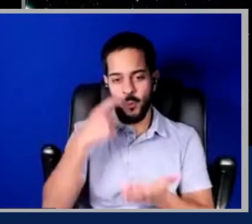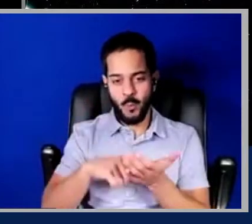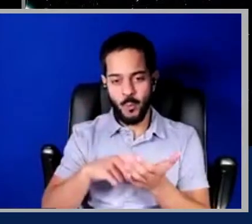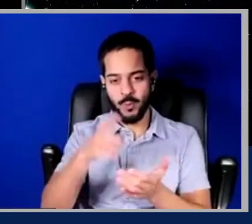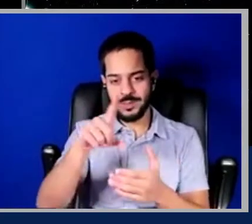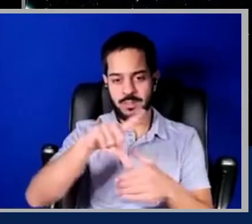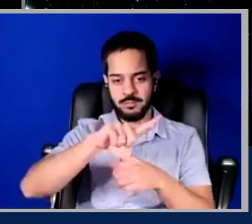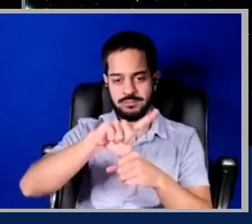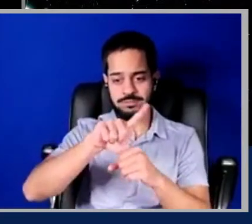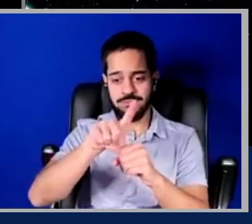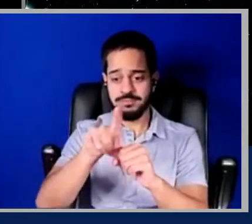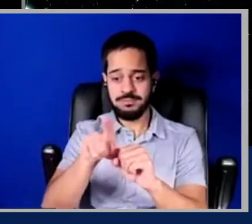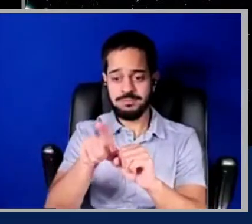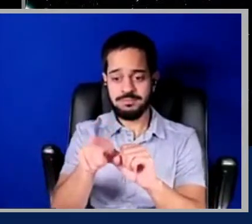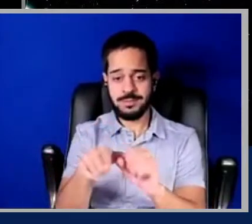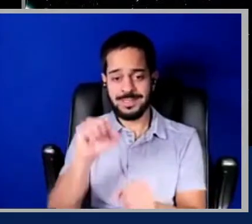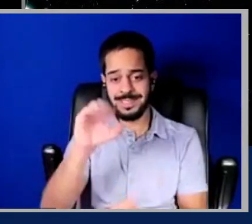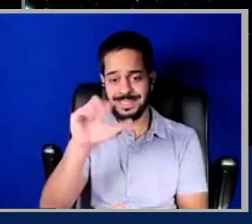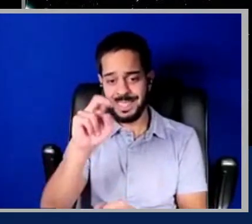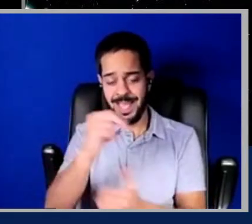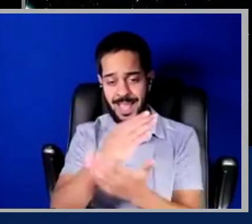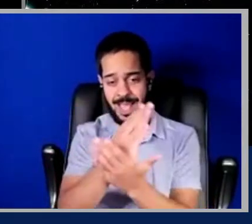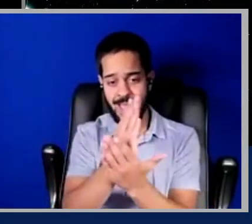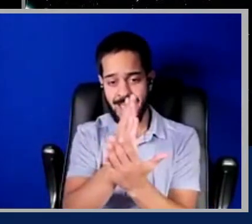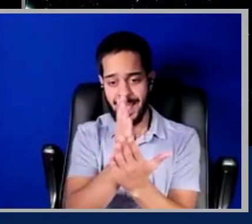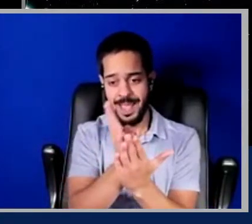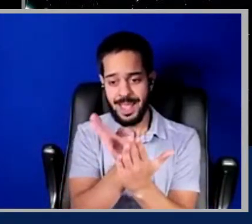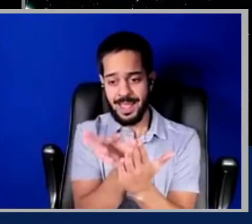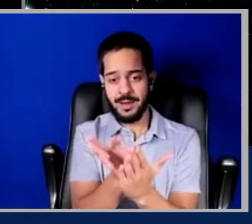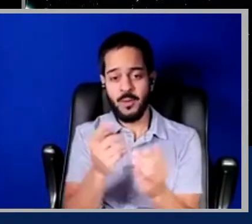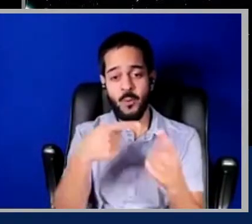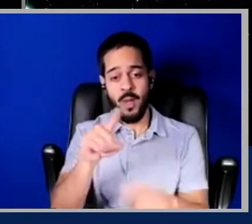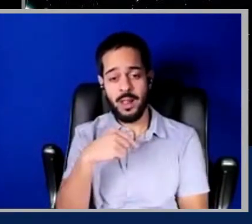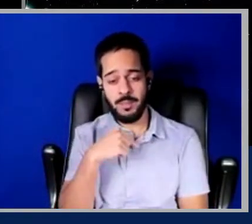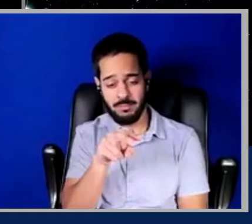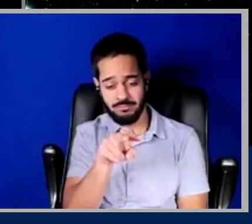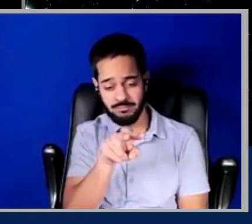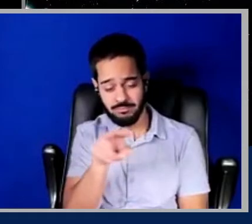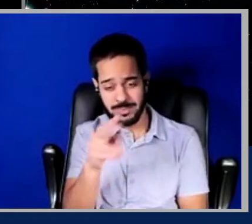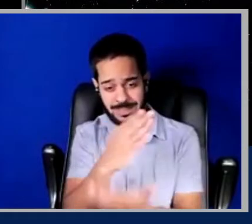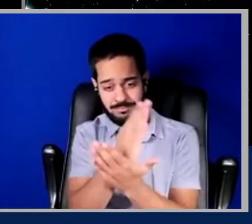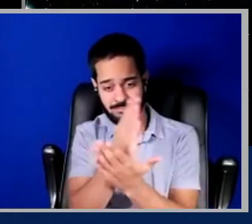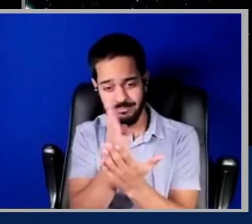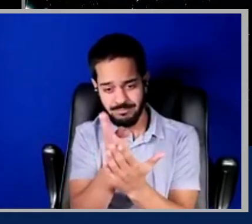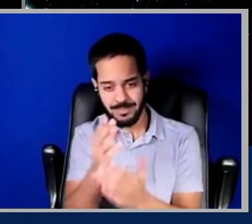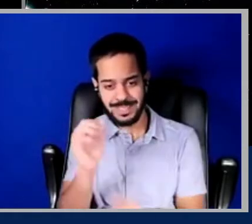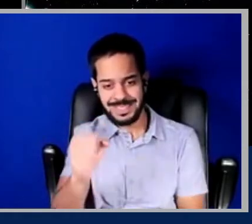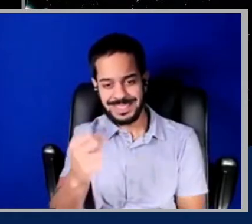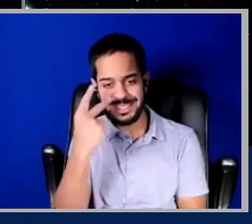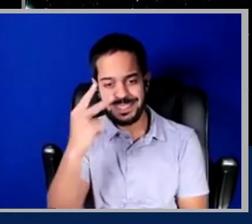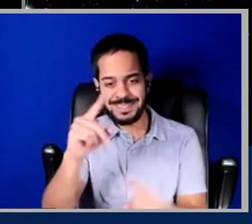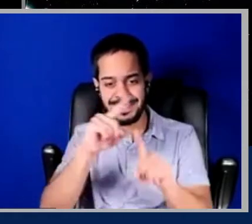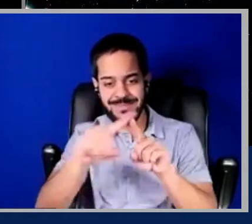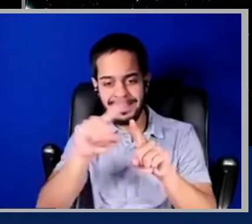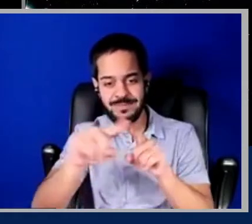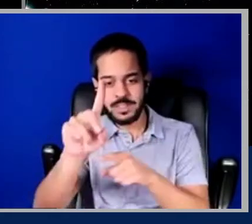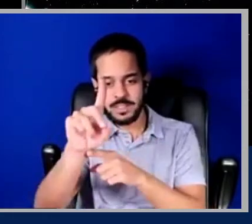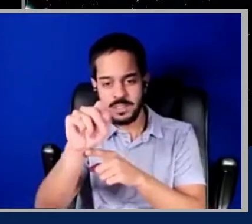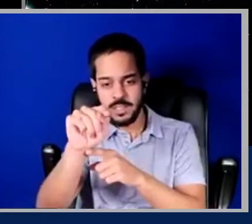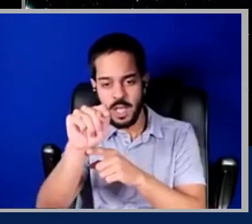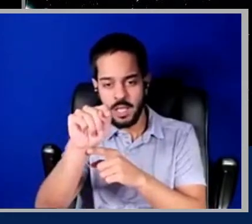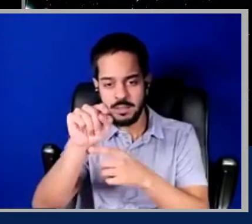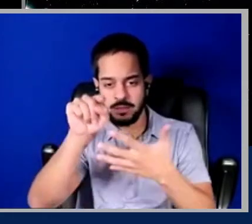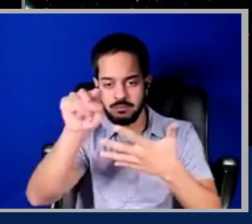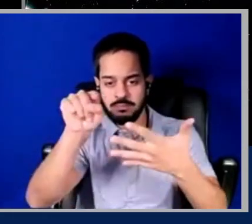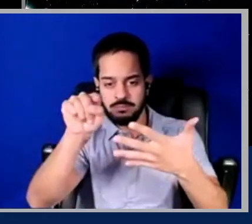go, right? And as the scan line moves, I see little dots and I'm like, I wonder what sound that's going to make. And then I'm listening for it. I'd never do that. I'd be like, oh, there's a